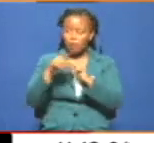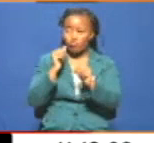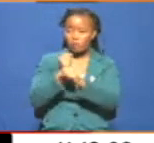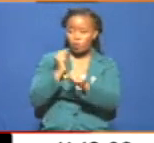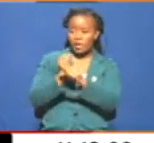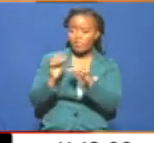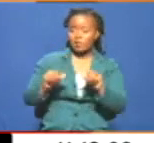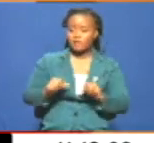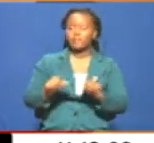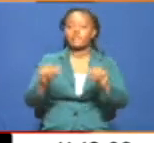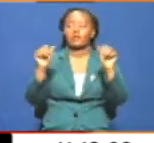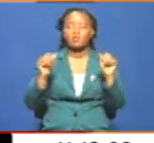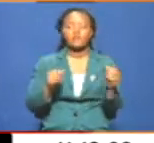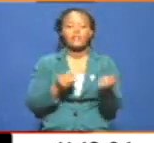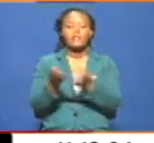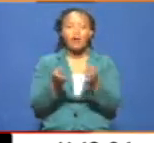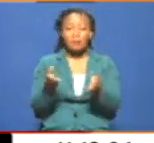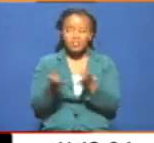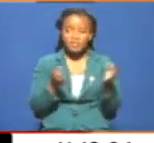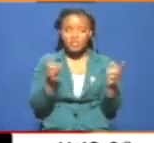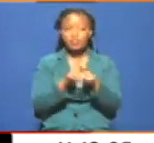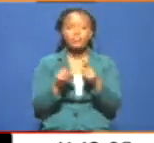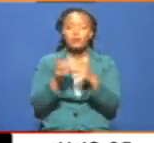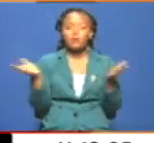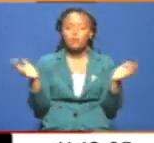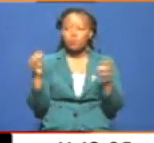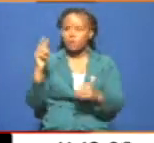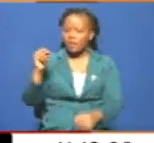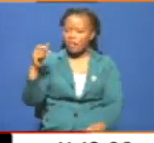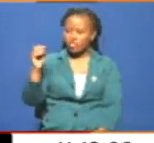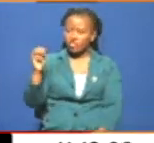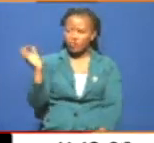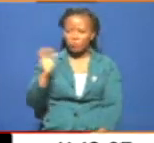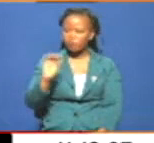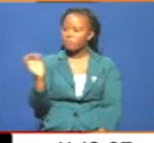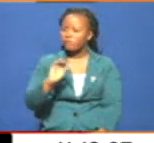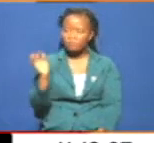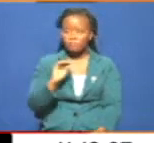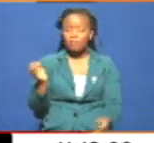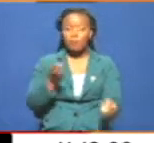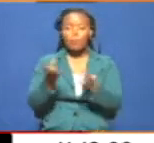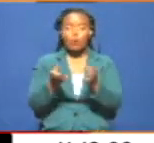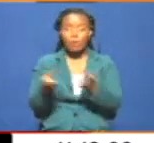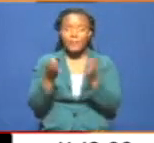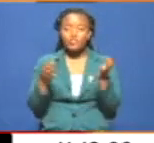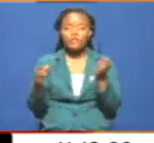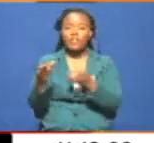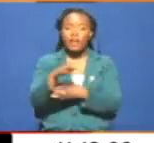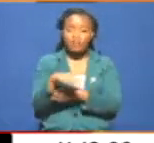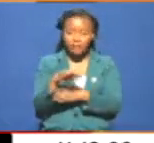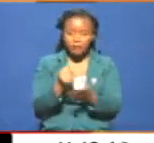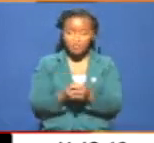a business environment, not NGO or anything, commercial environment, if it